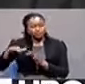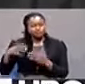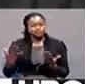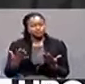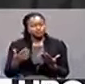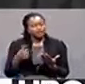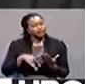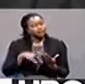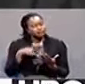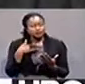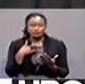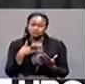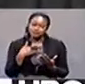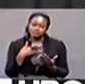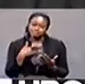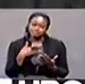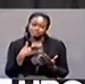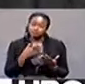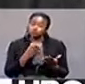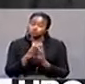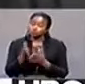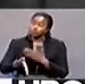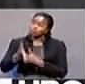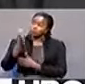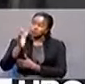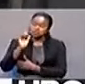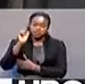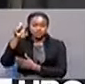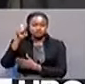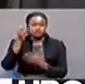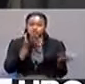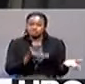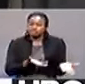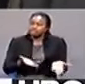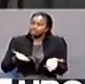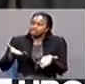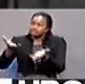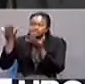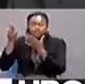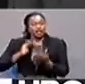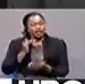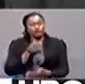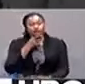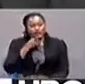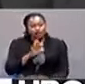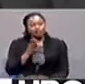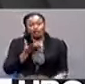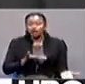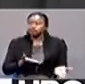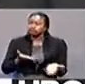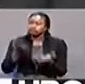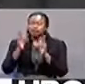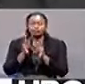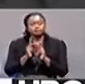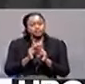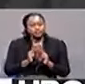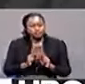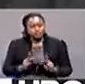I felt God had taken our father in a very, very peaceful